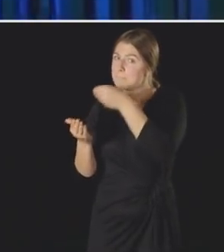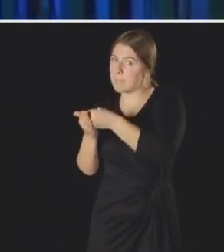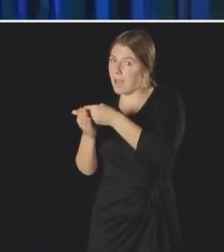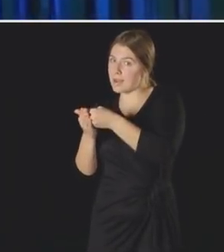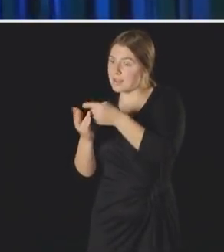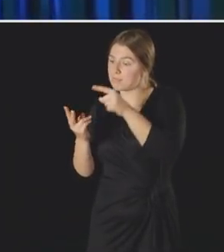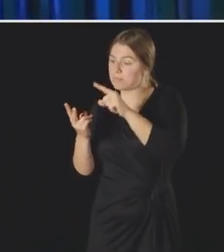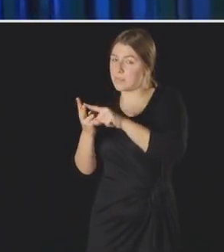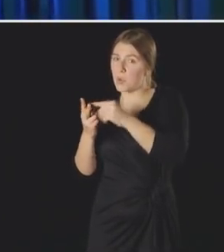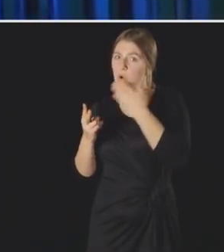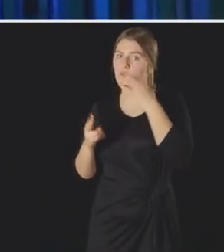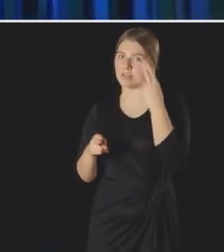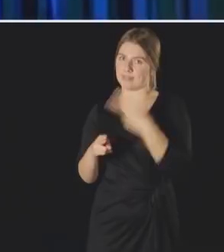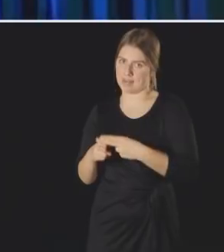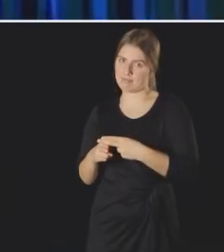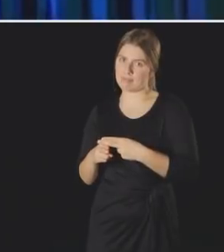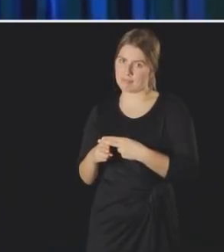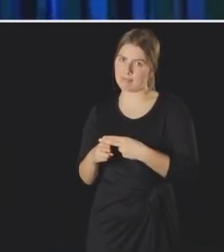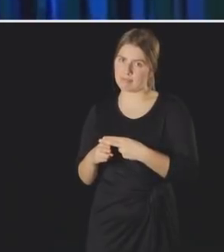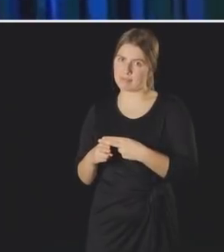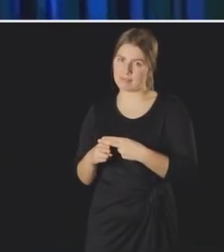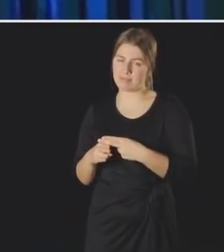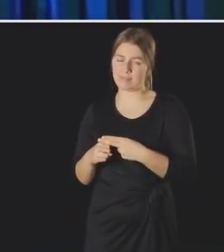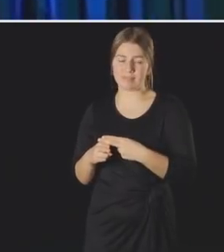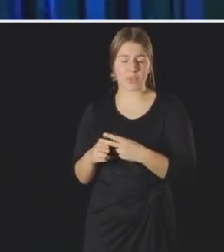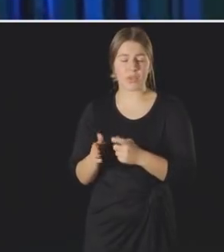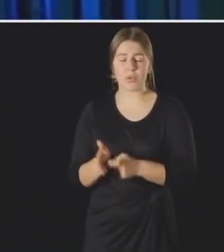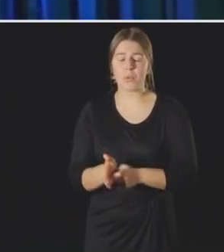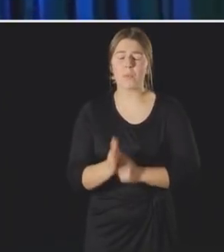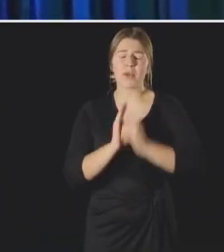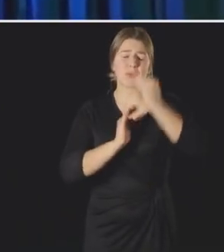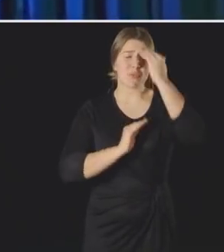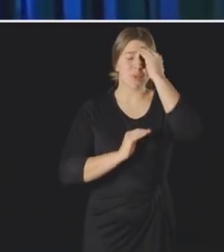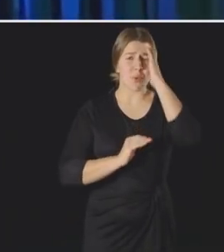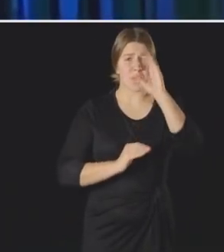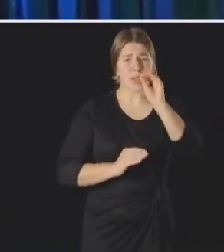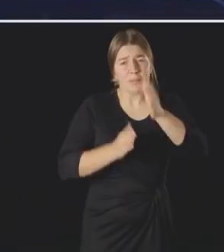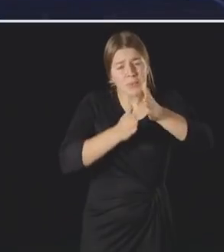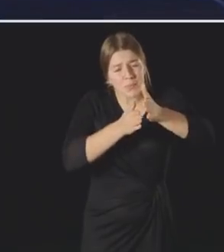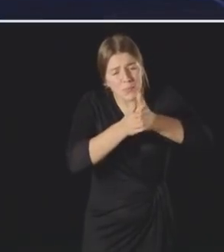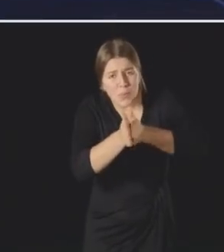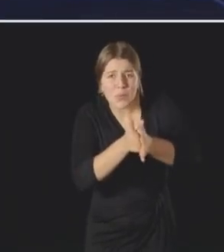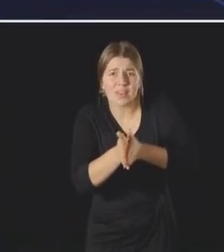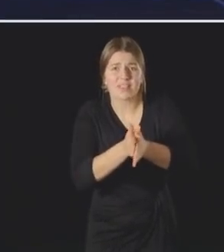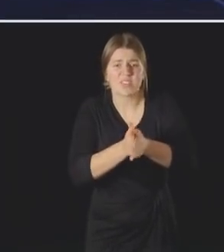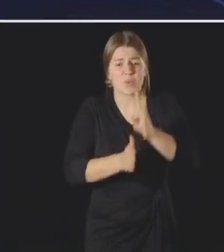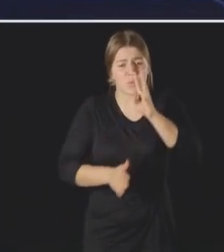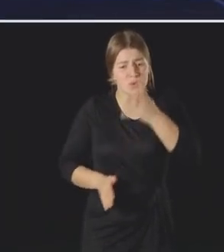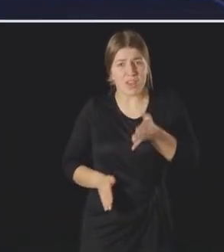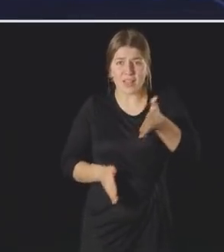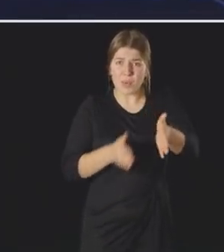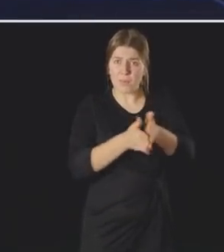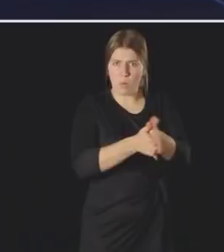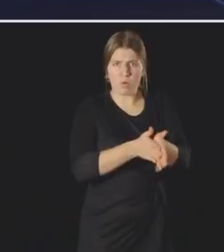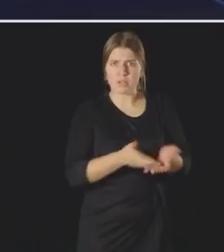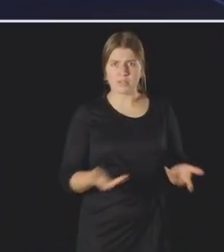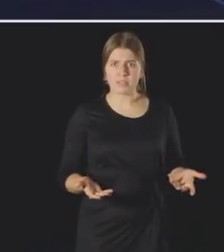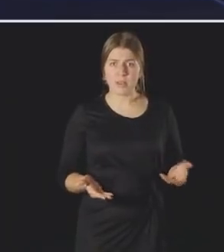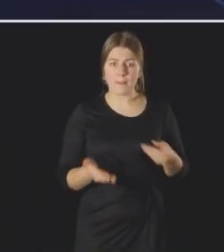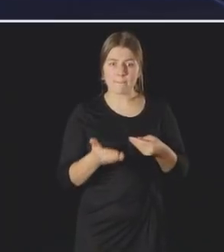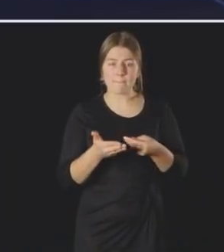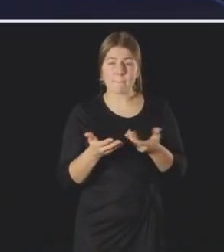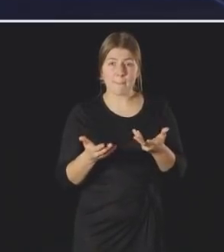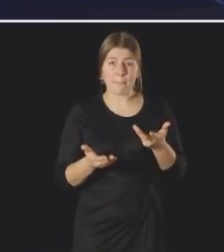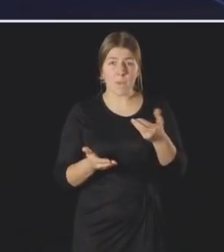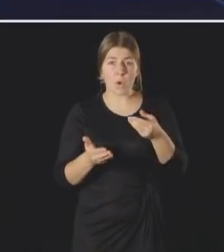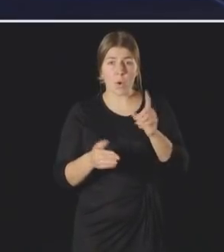recognize and reject what these companies are trying to do and buy our technology accordingly. And we must support public